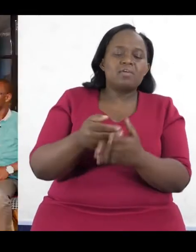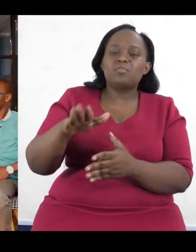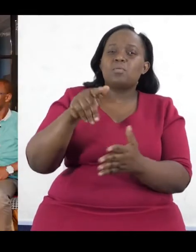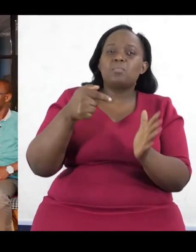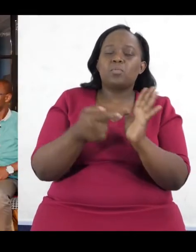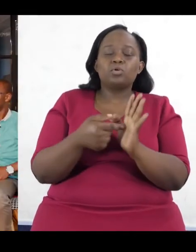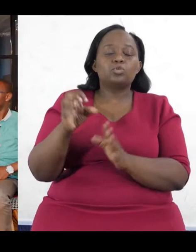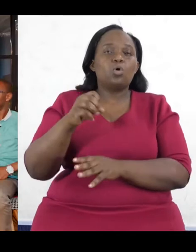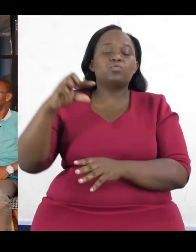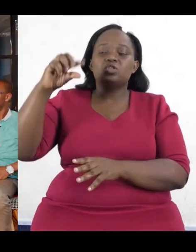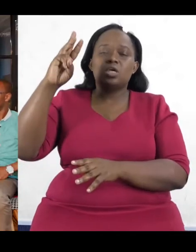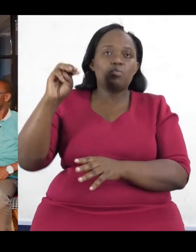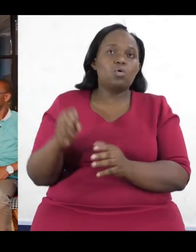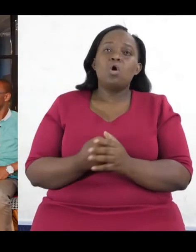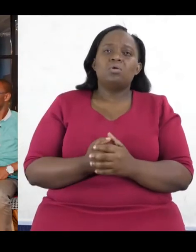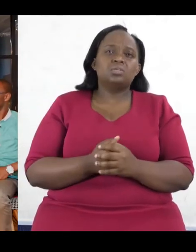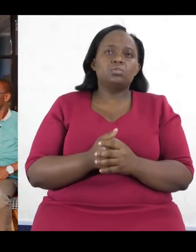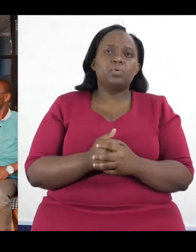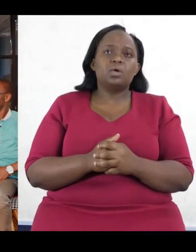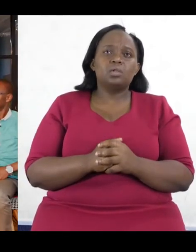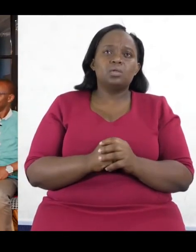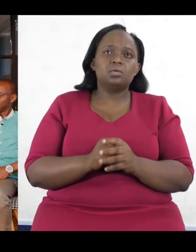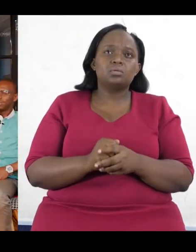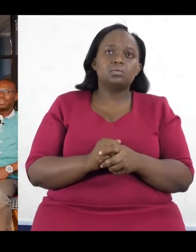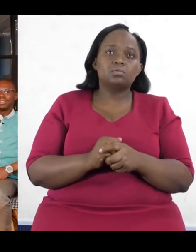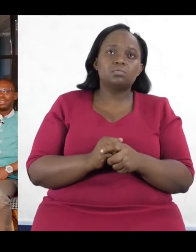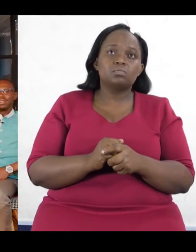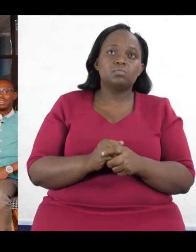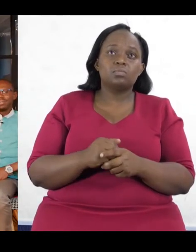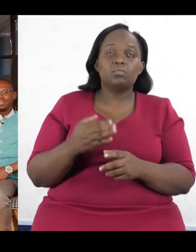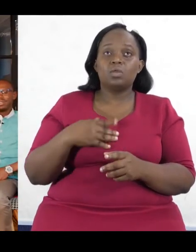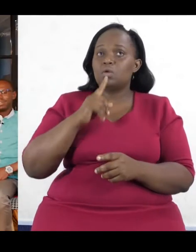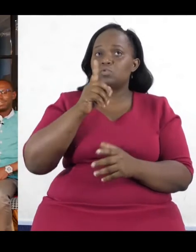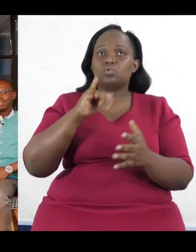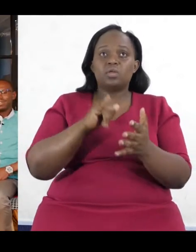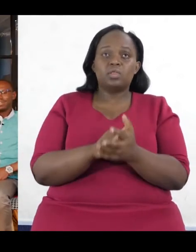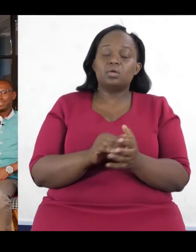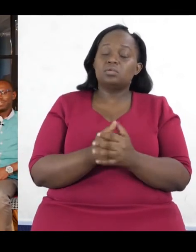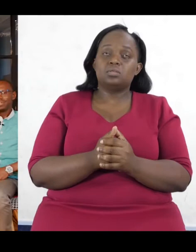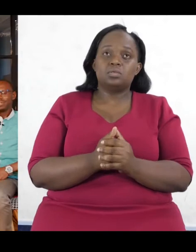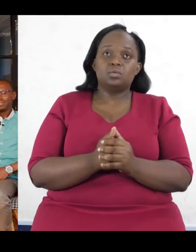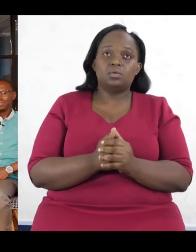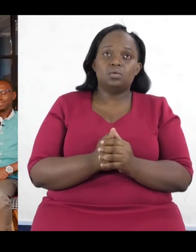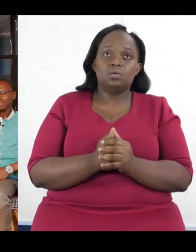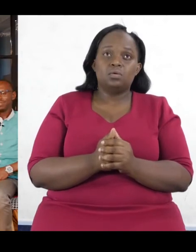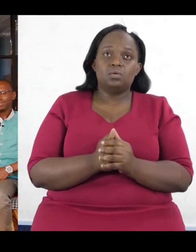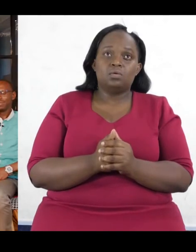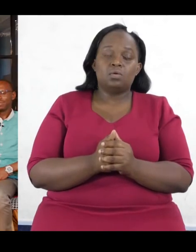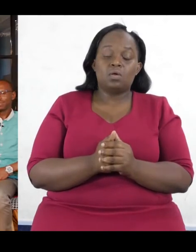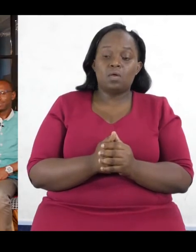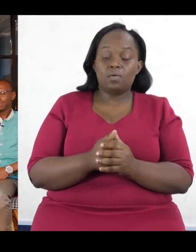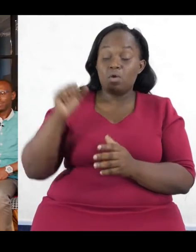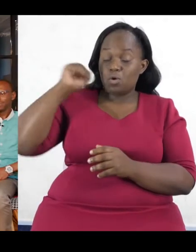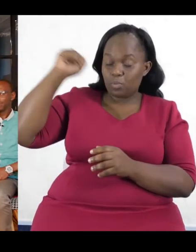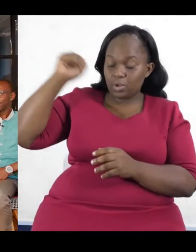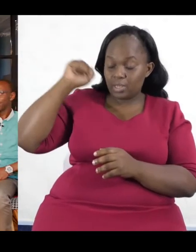GMO. Yeah. Wow. And I'm sure you really don't want to say the